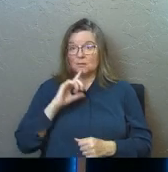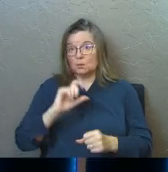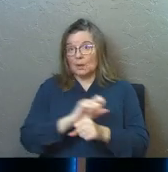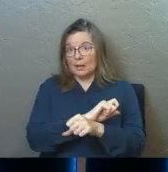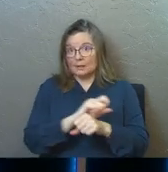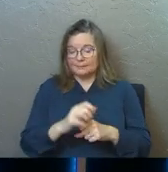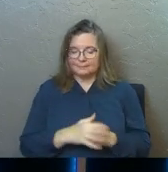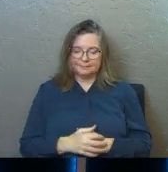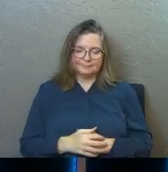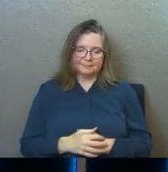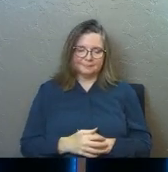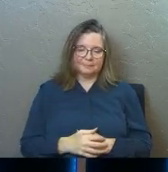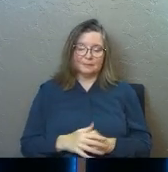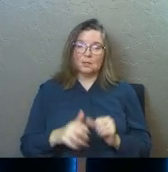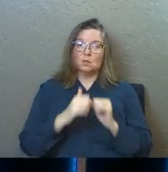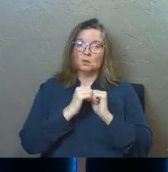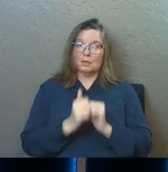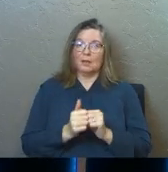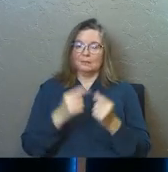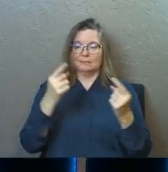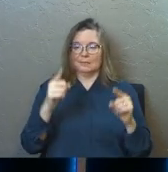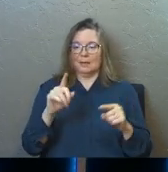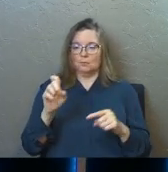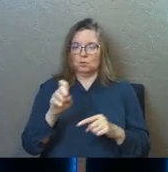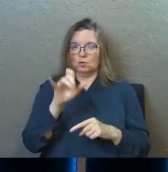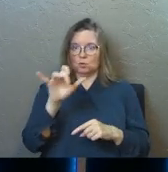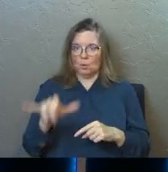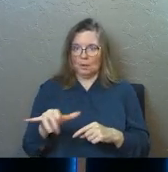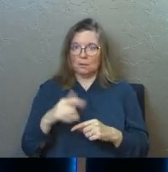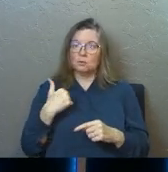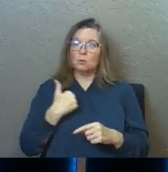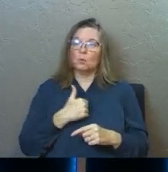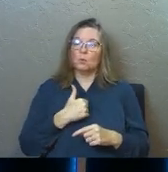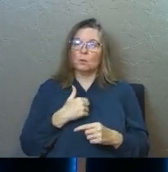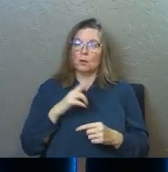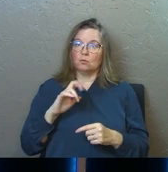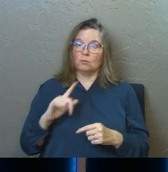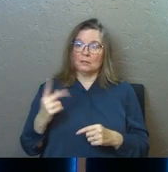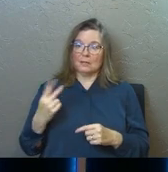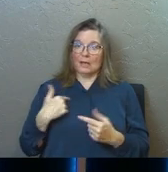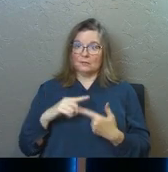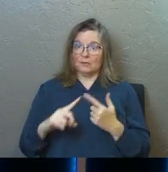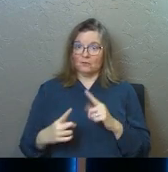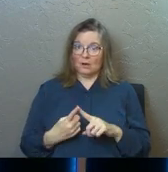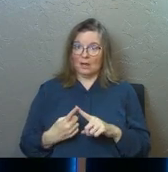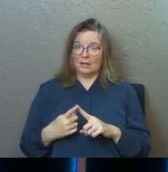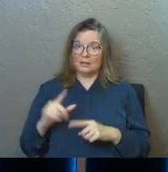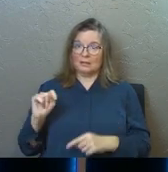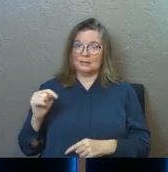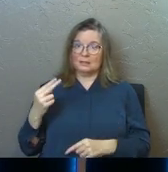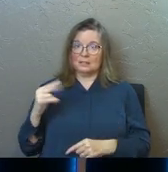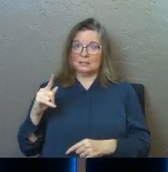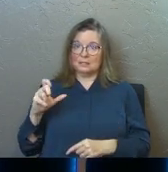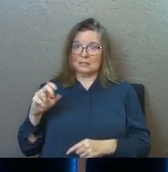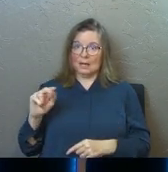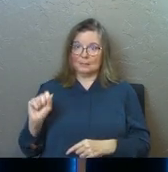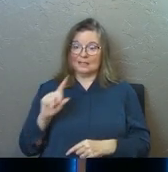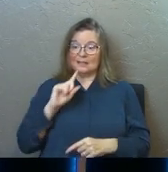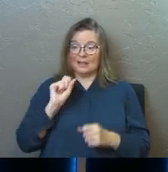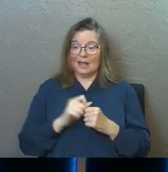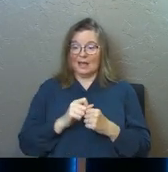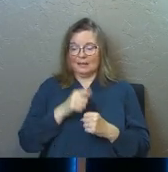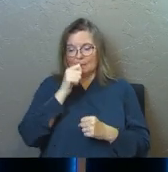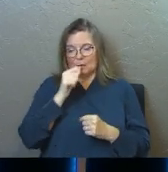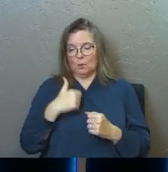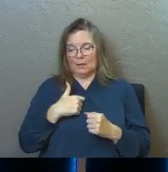reality. Together brings that joy. So we, Rachel and I have some friends. They are the Thompsons, and they're actually, they have to